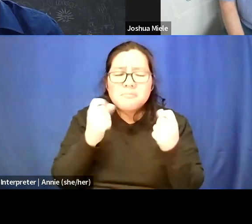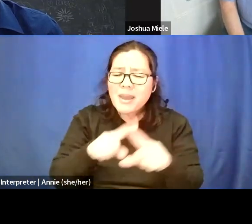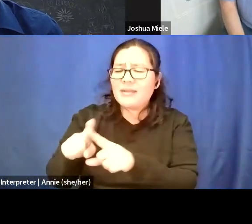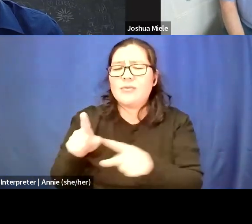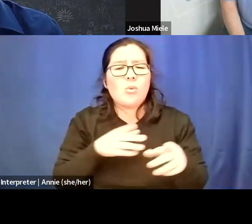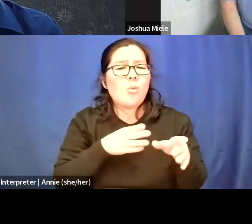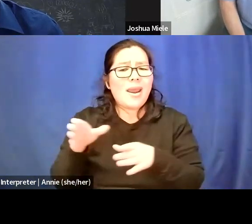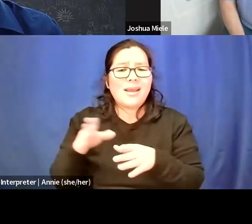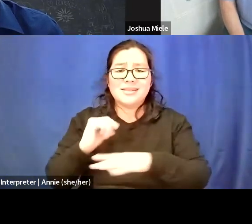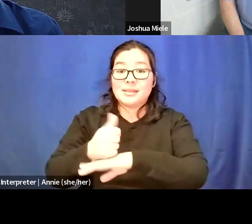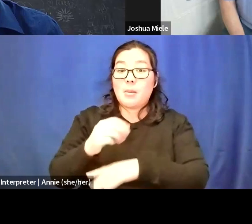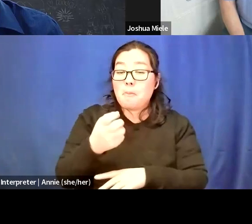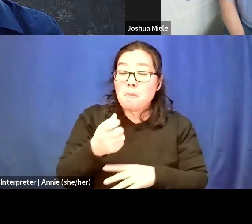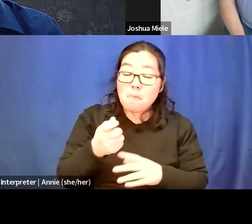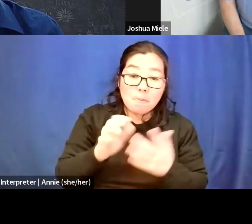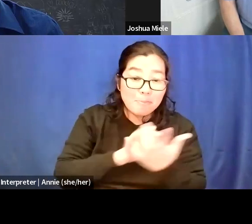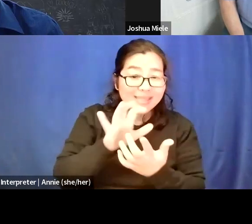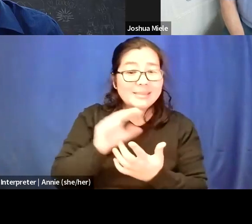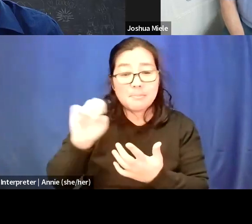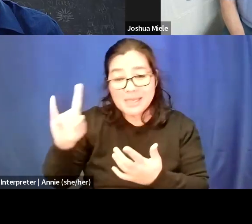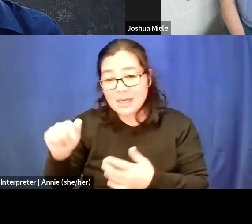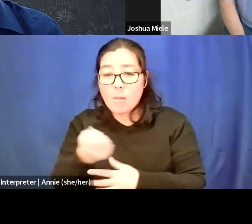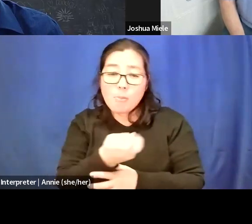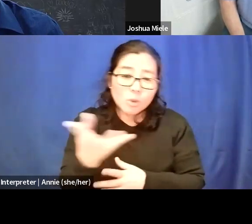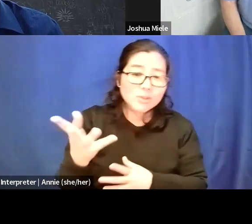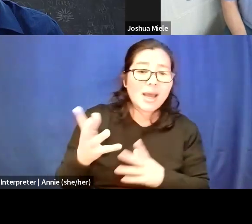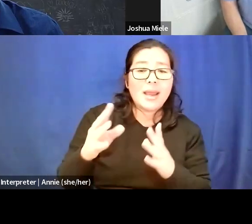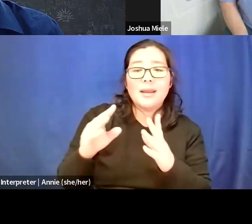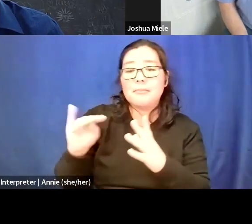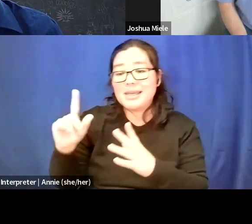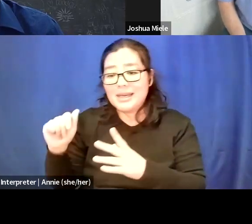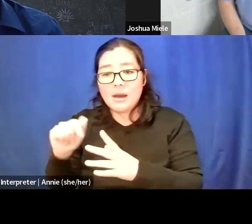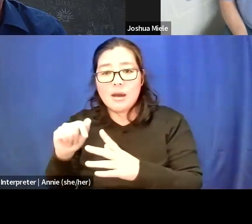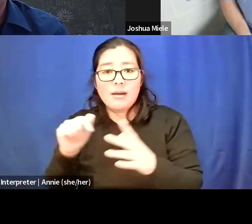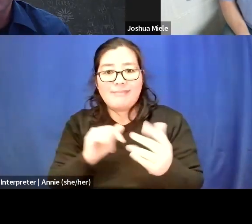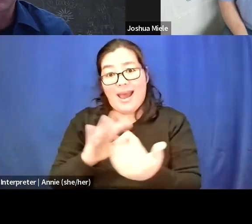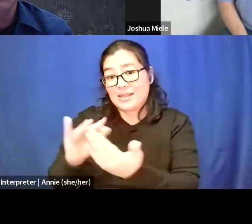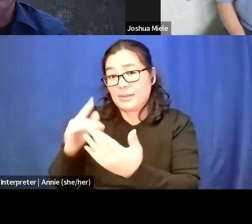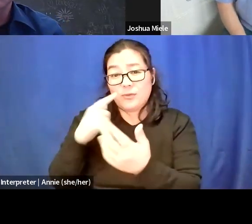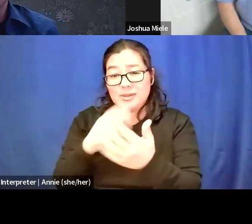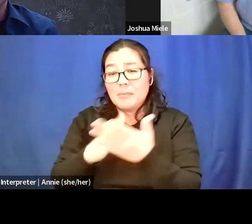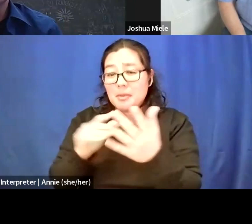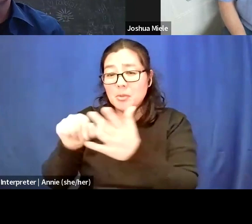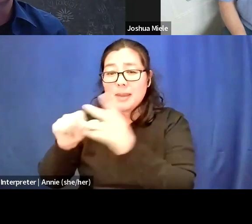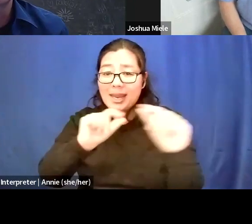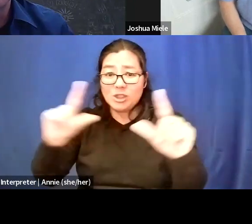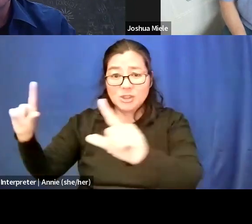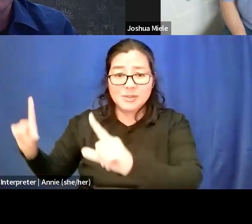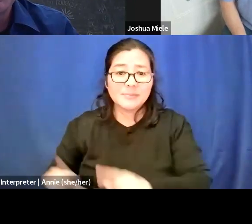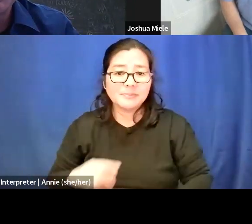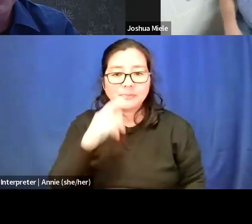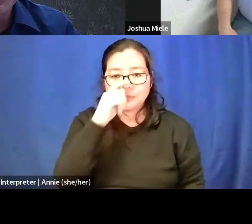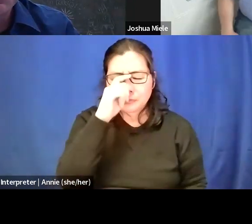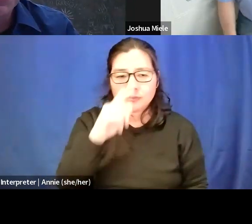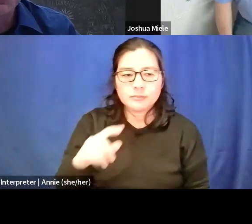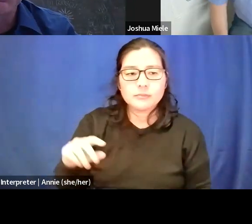accessibility concepts for this that preserve the spatial aspects of the page. Thanks, Josh. That's great.